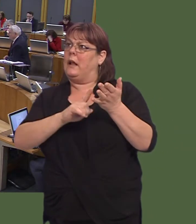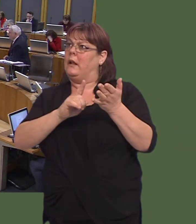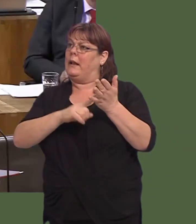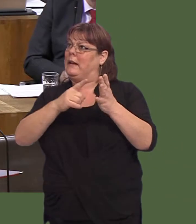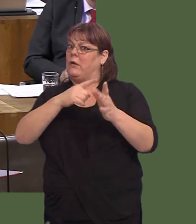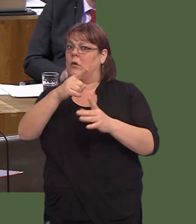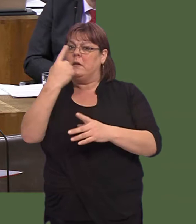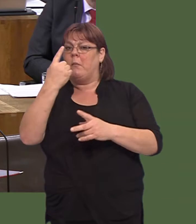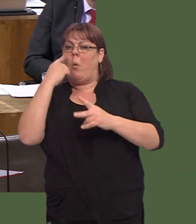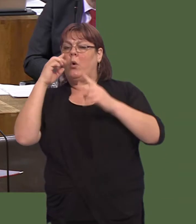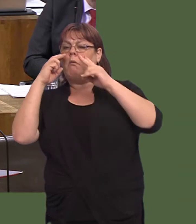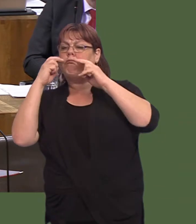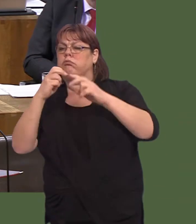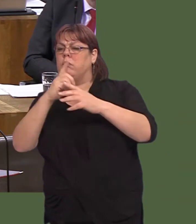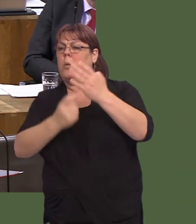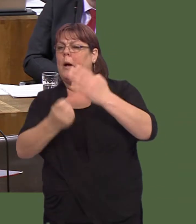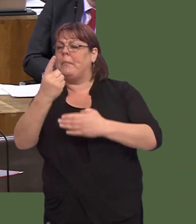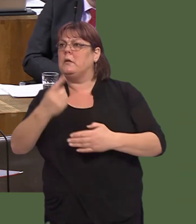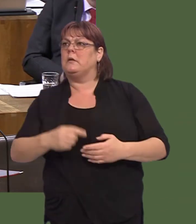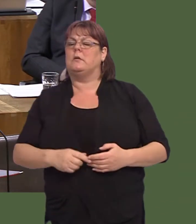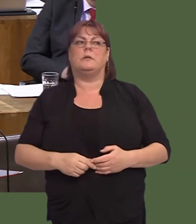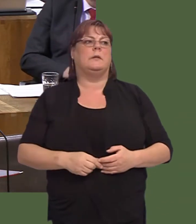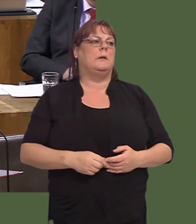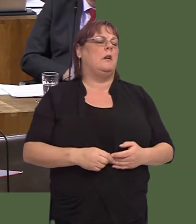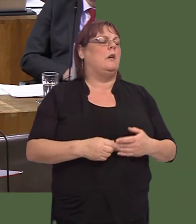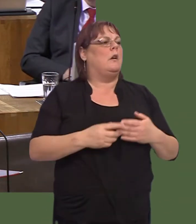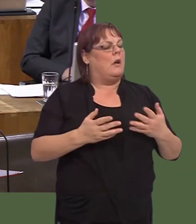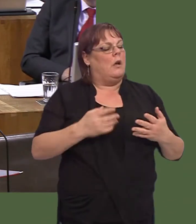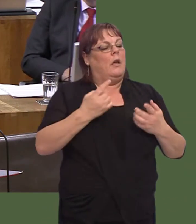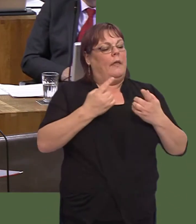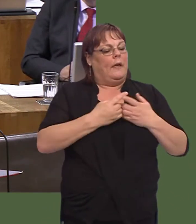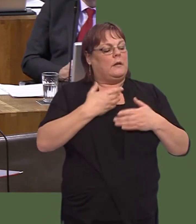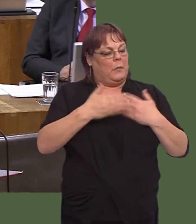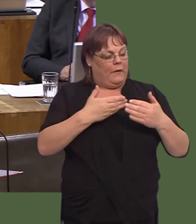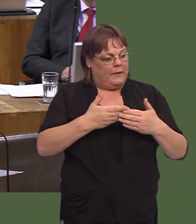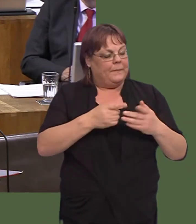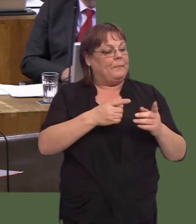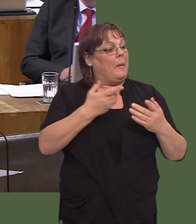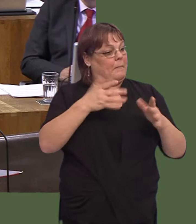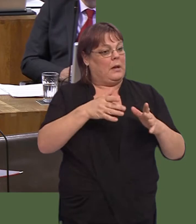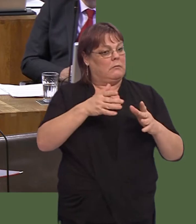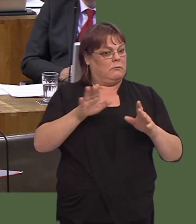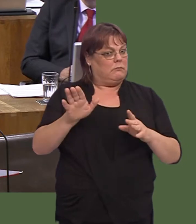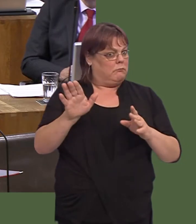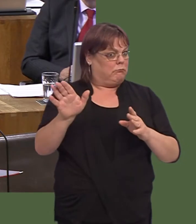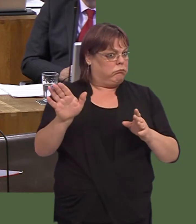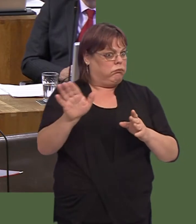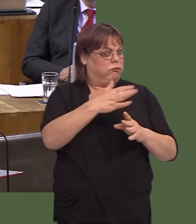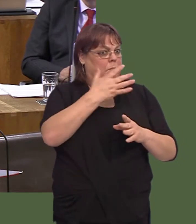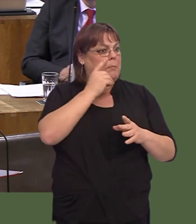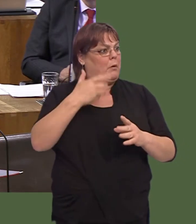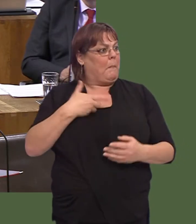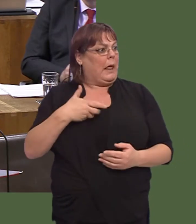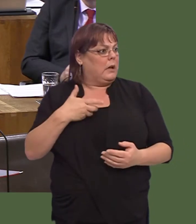look into those comments? Well, things are shifting now. There were complaints made by everybody